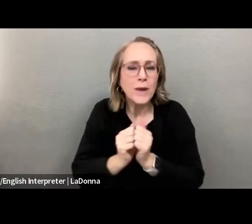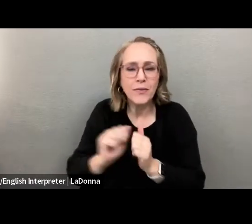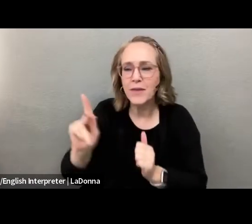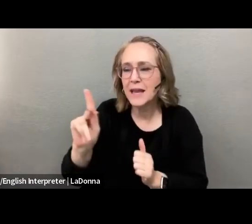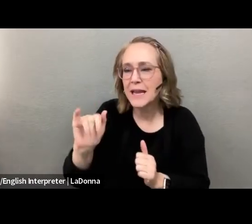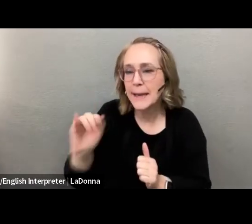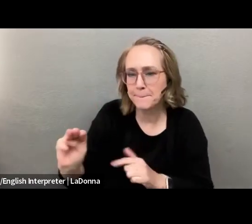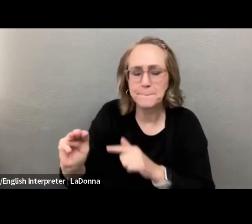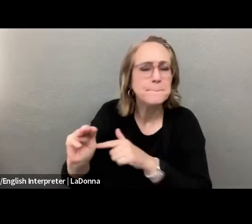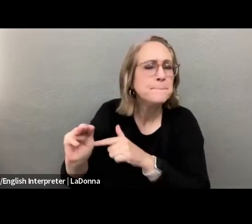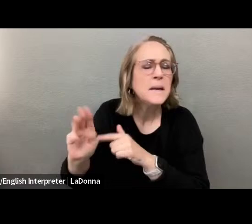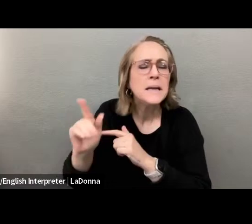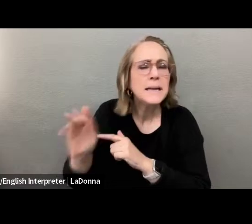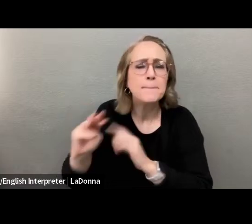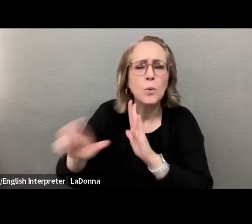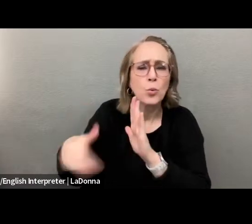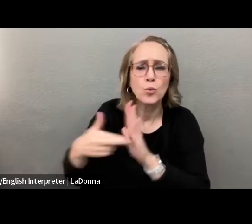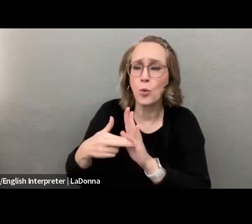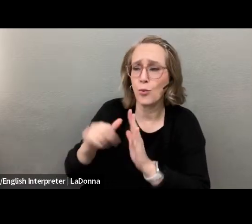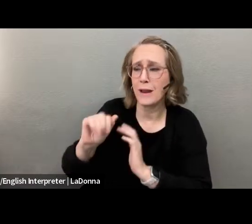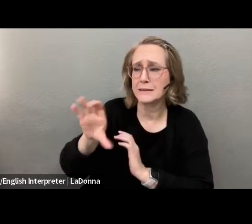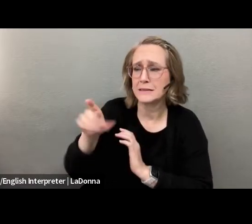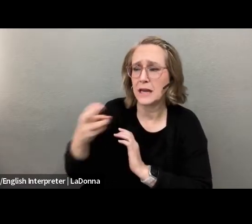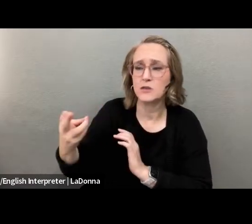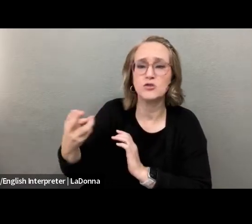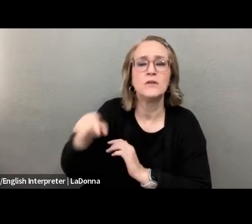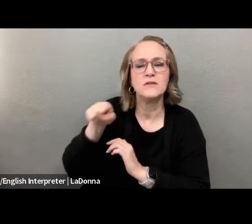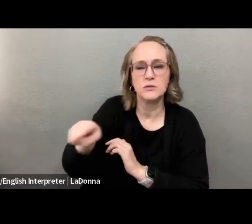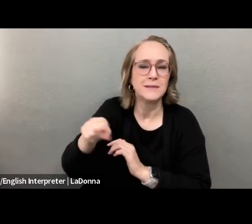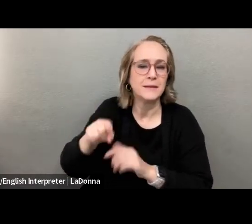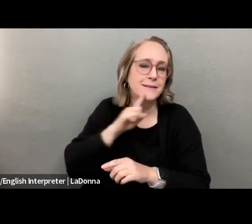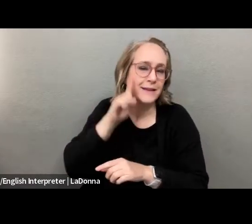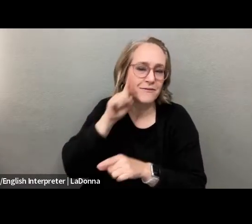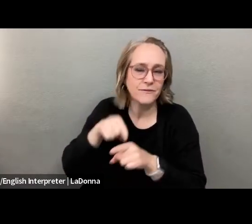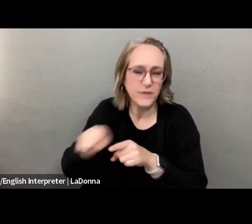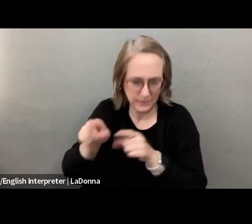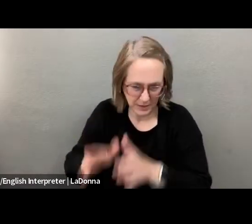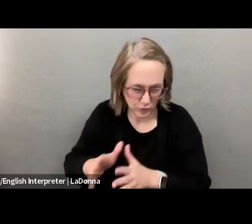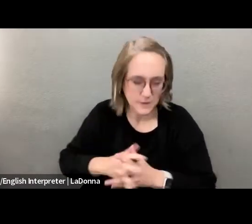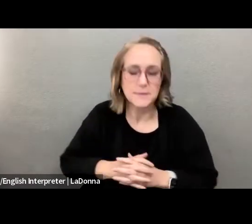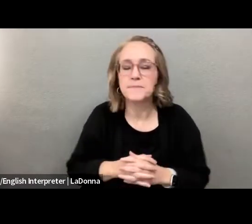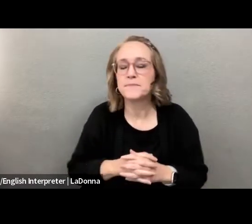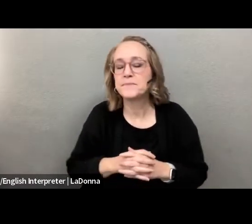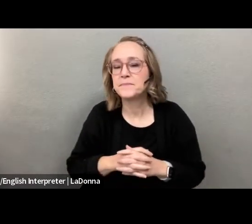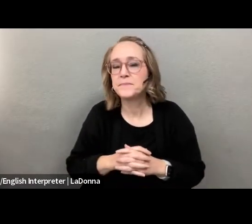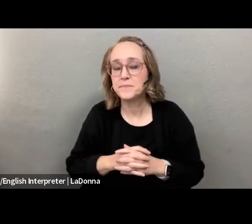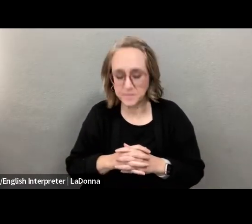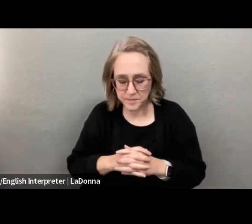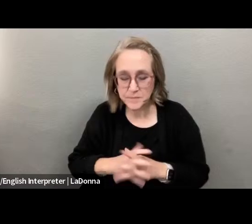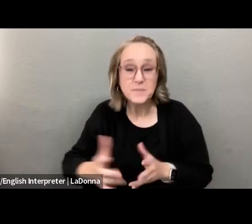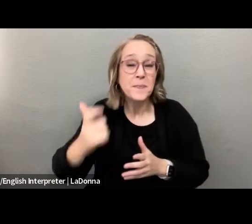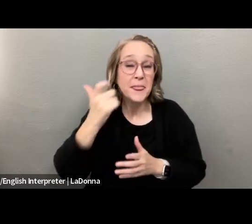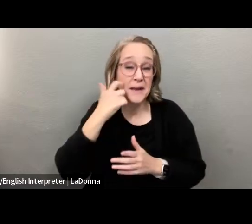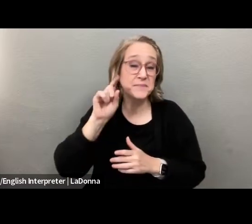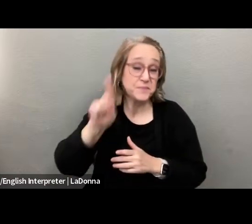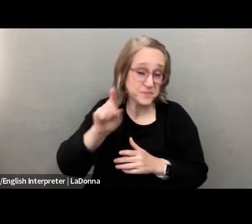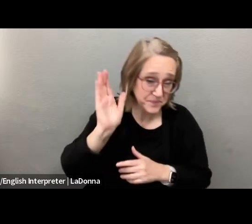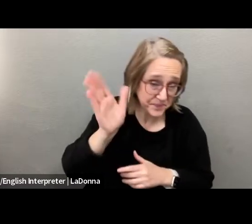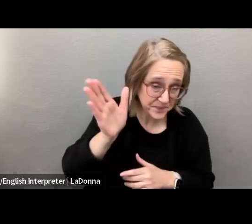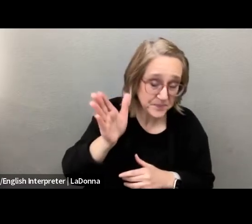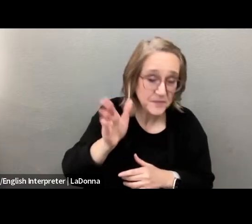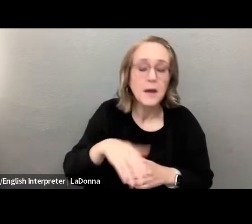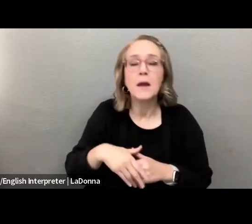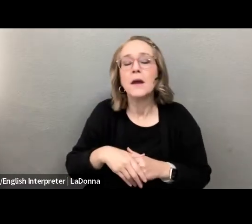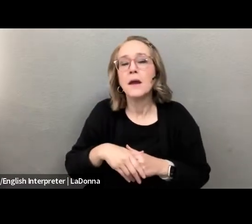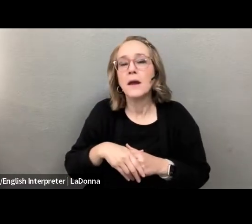deaf specialist. So I presented for the Americans Disability National Network. That was